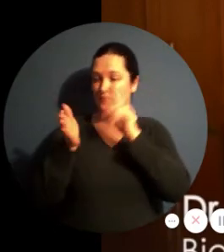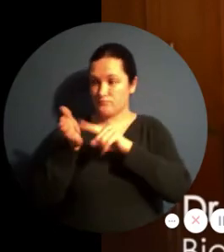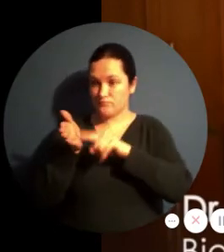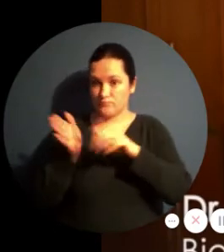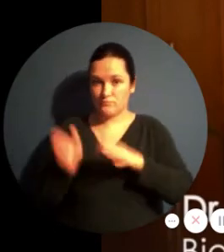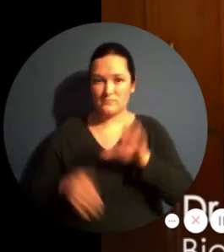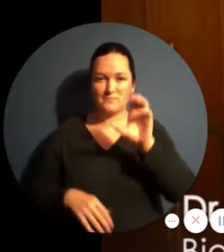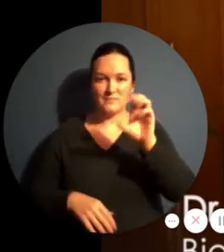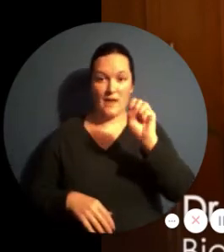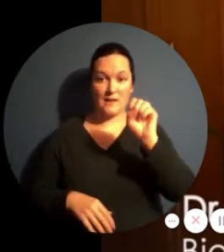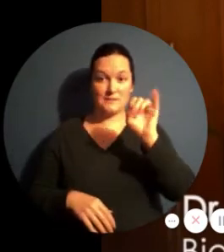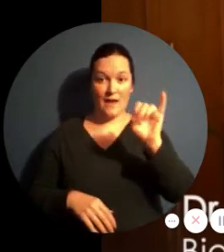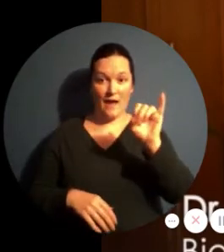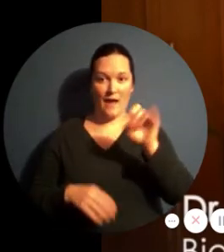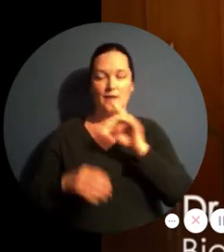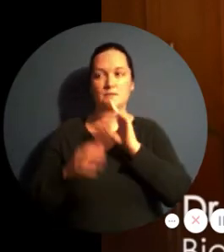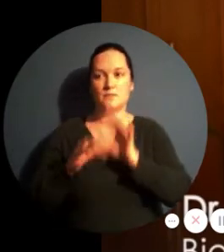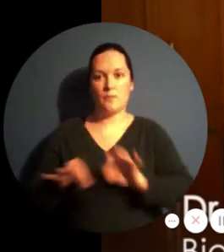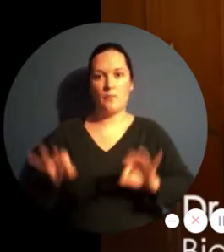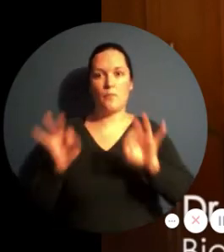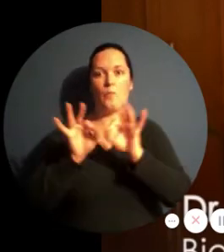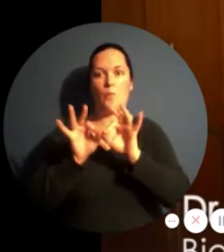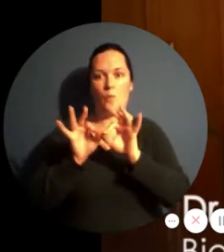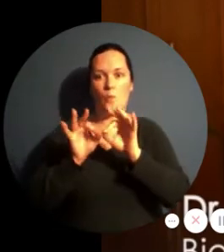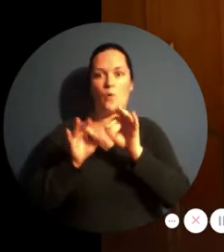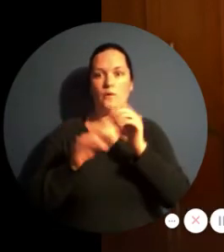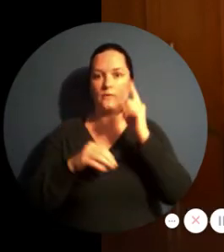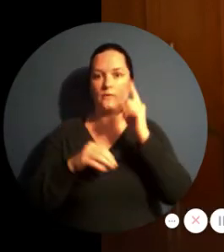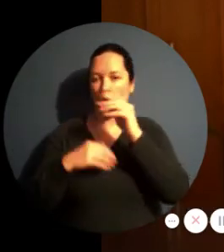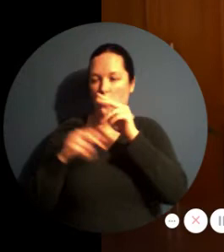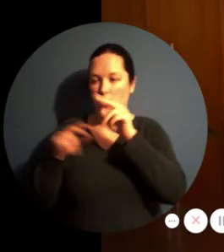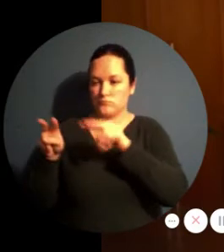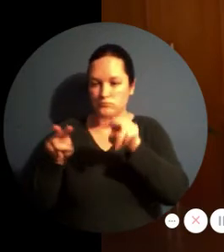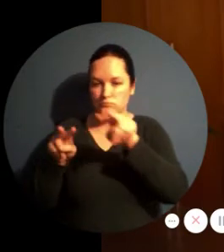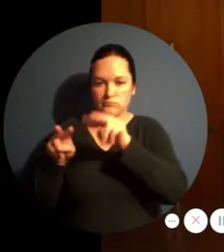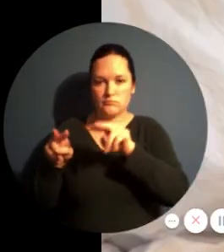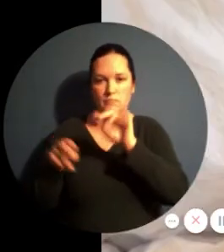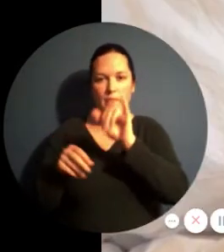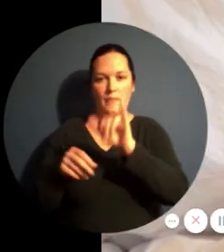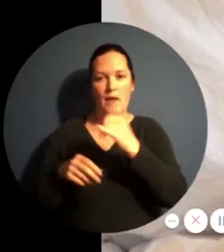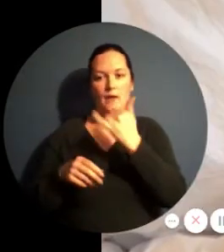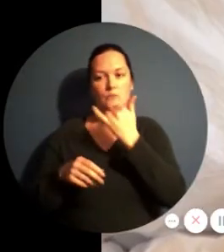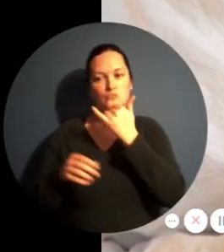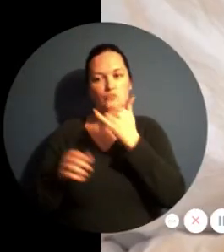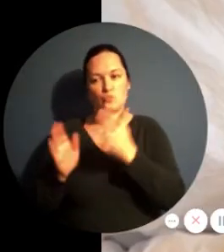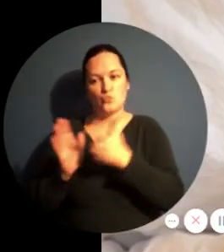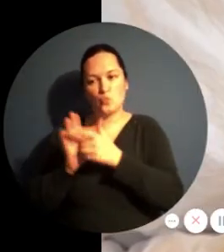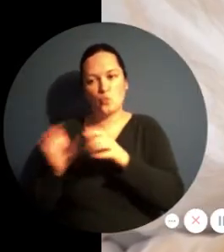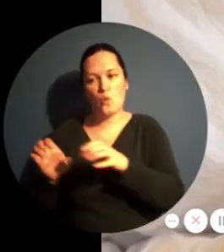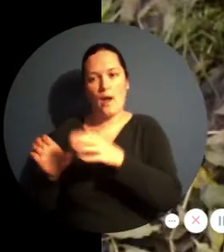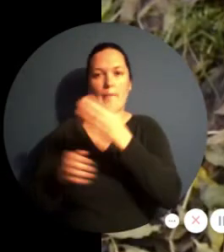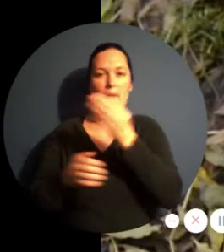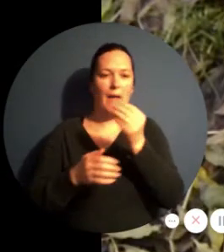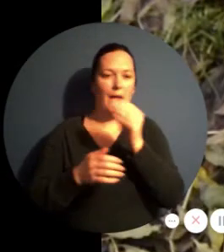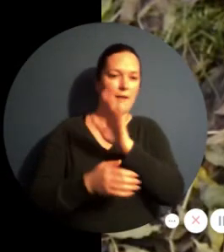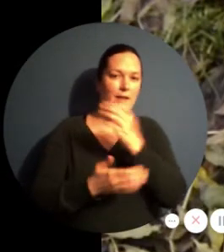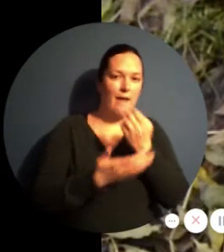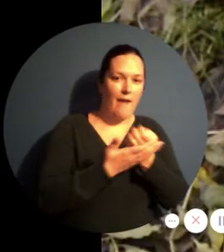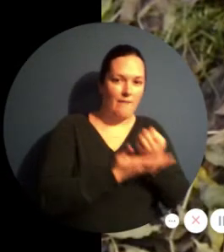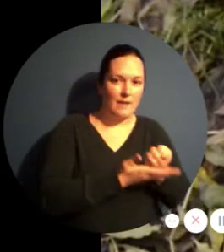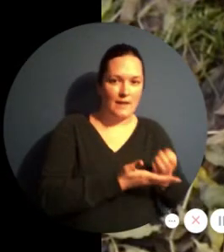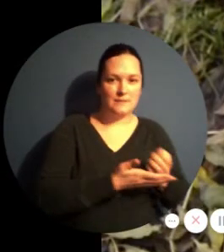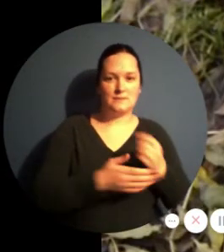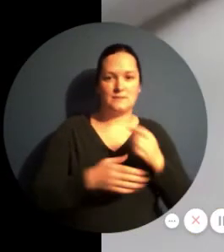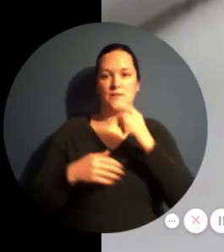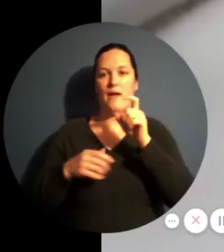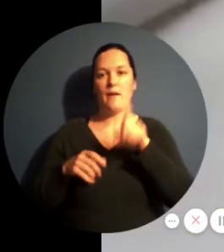crime scene is a key part of processing a crime and obtaining evidence. For this reason alone, the skills they need and the procedures